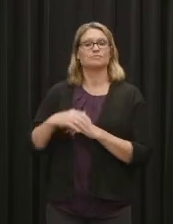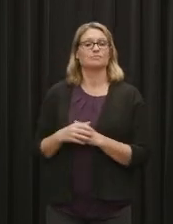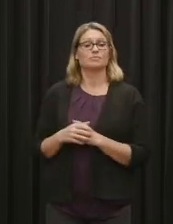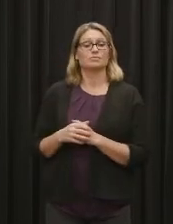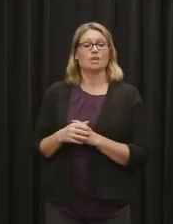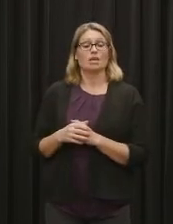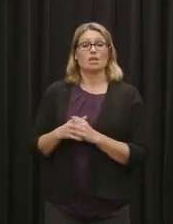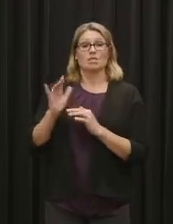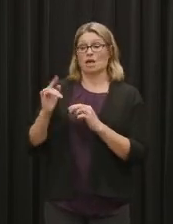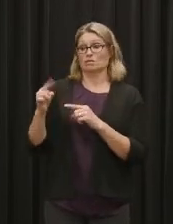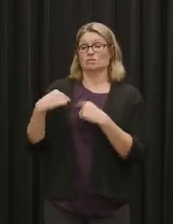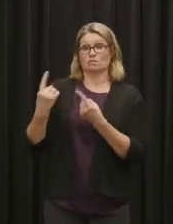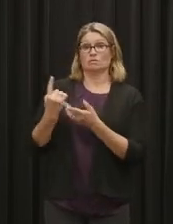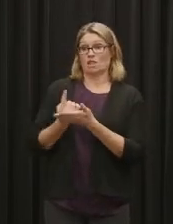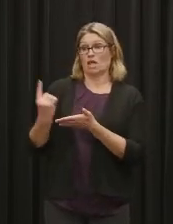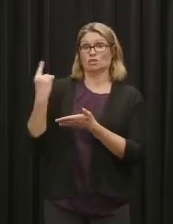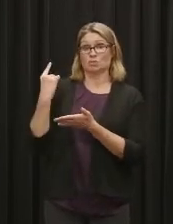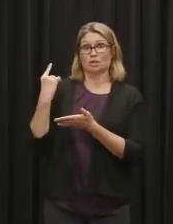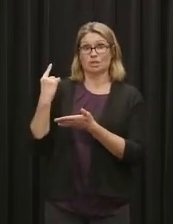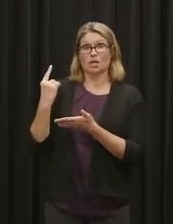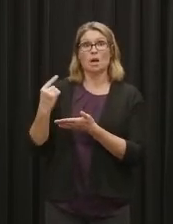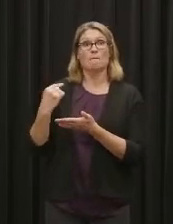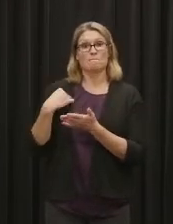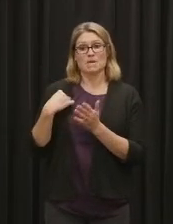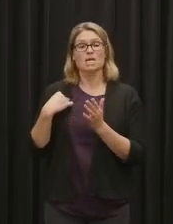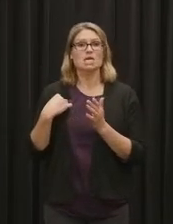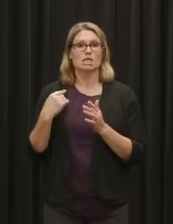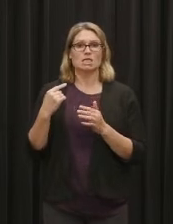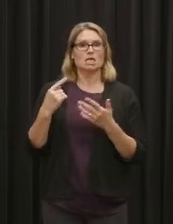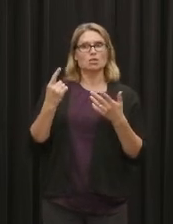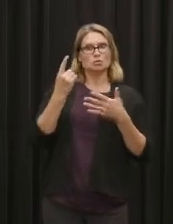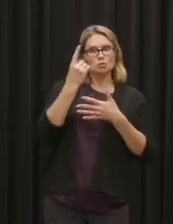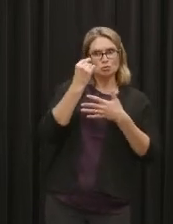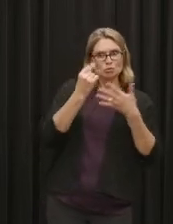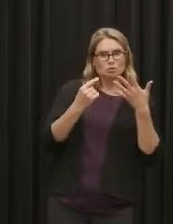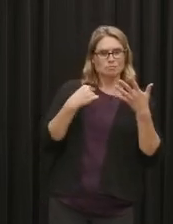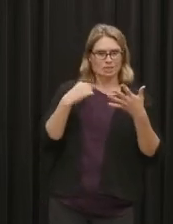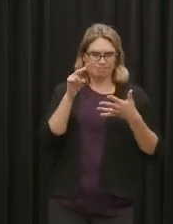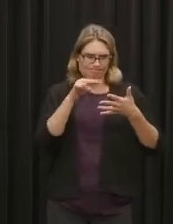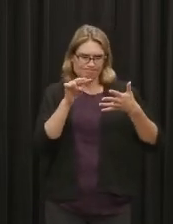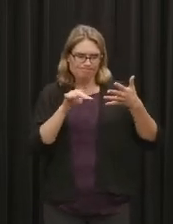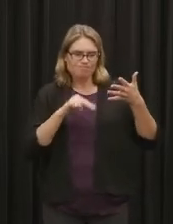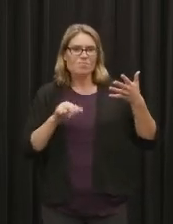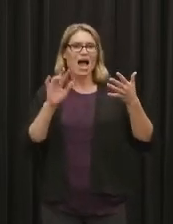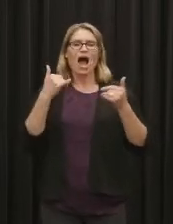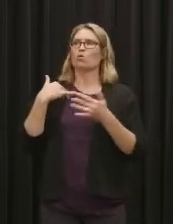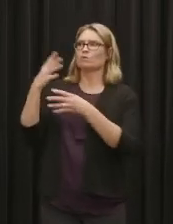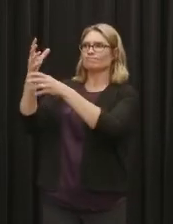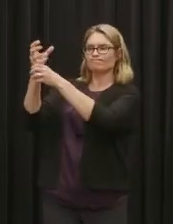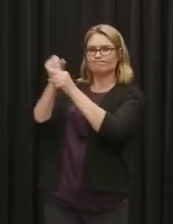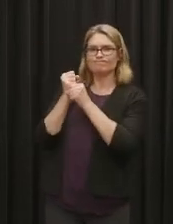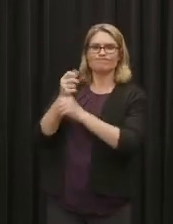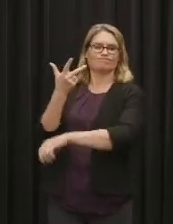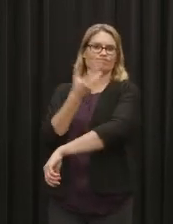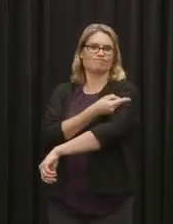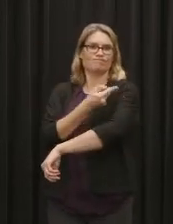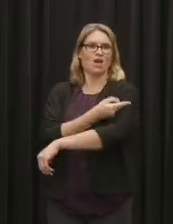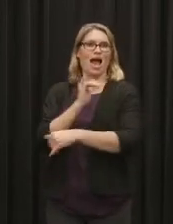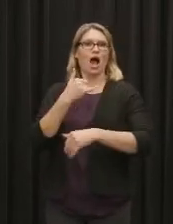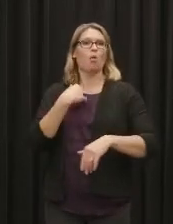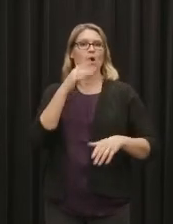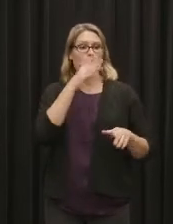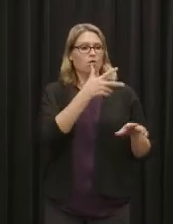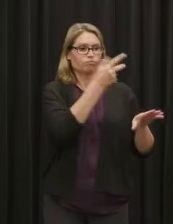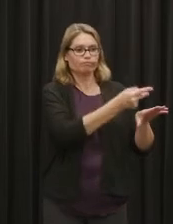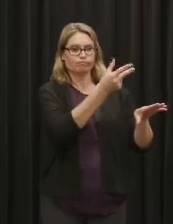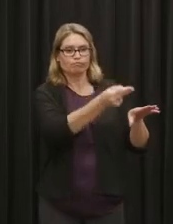Since then, I have been reviewing the preparations made to receive and distribute the COVID vaccine here in New